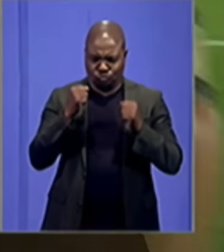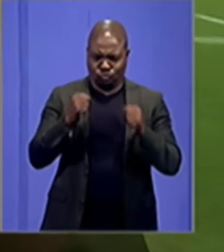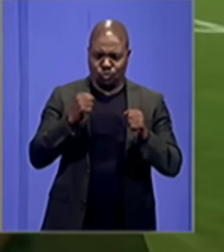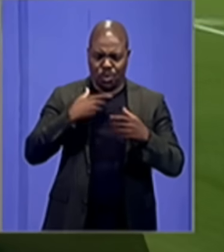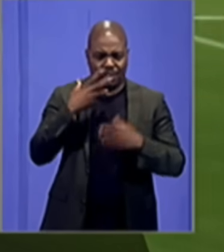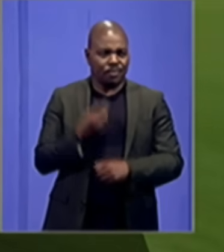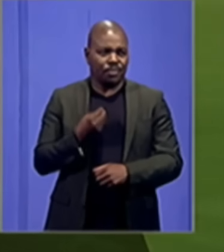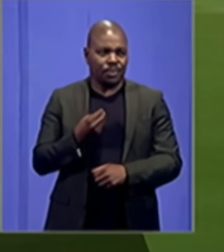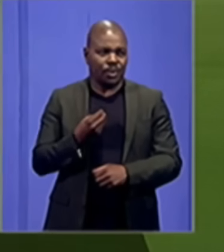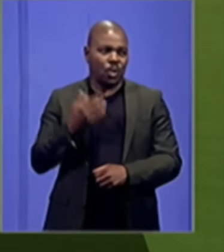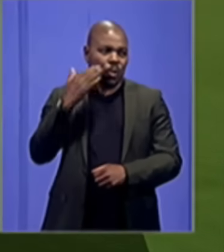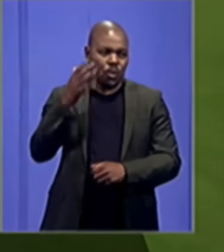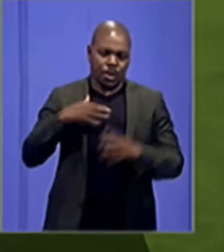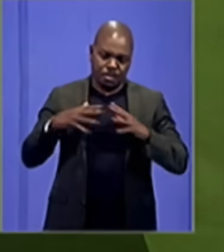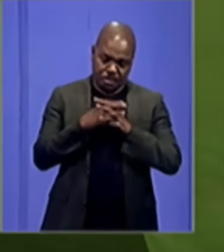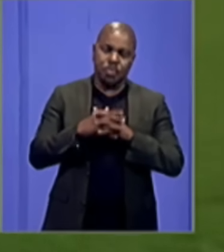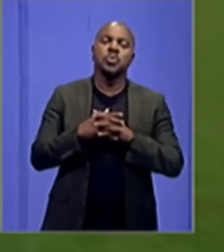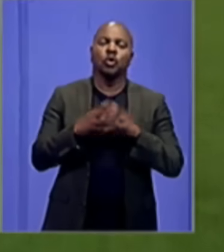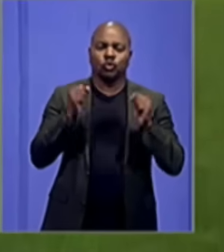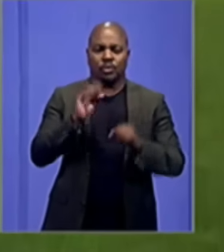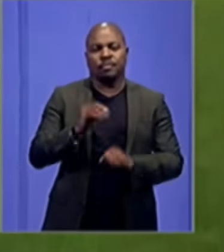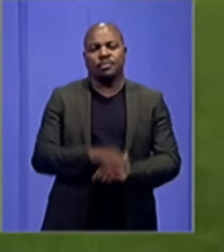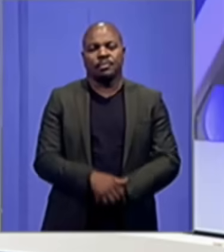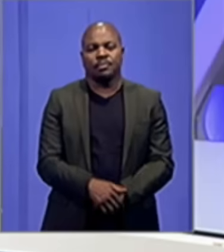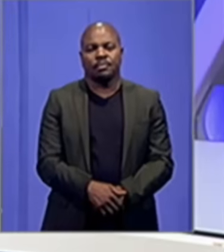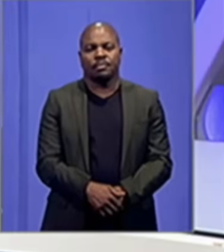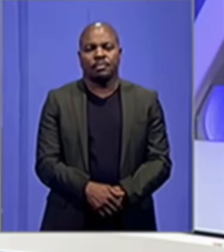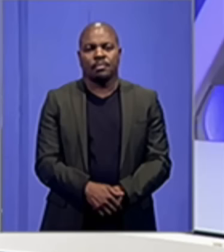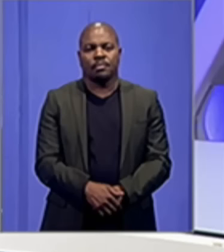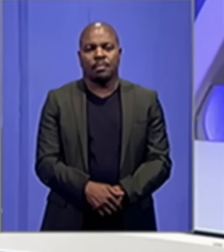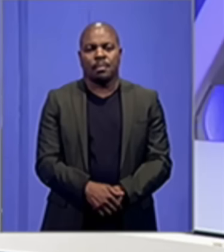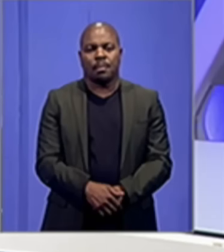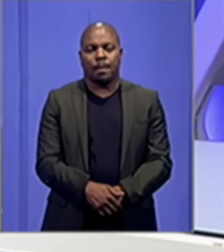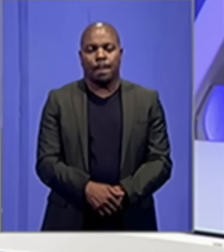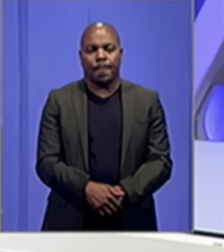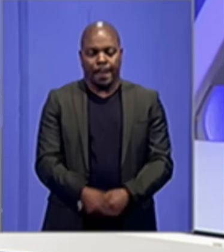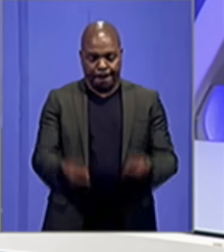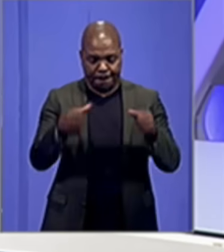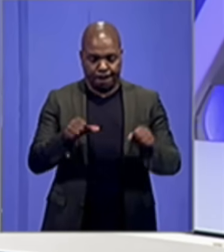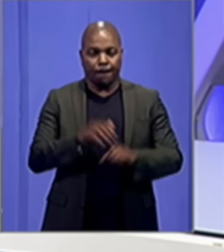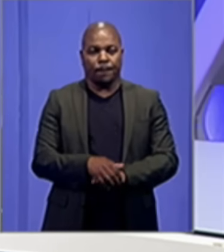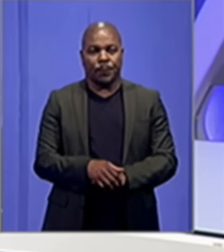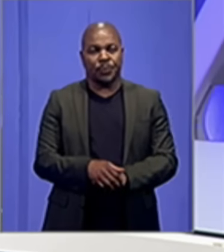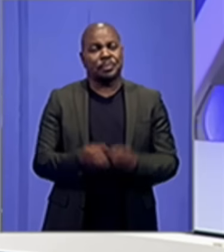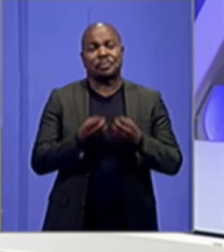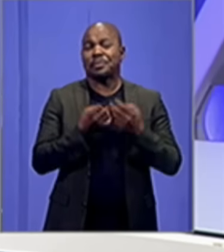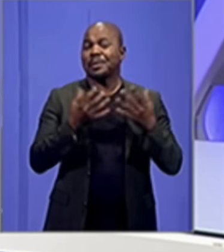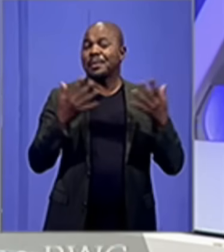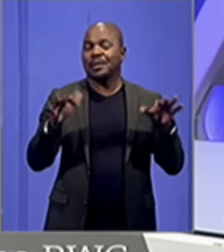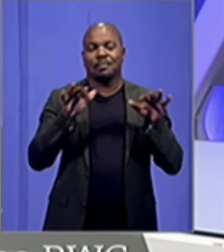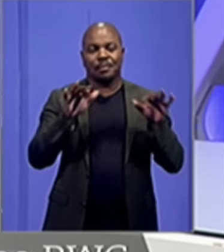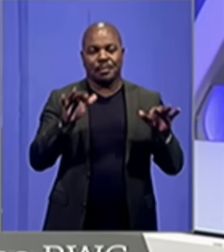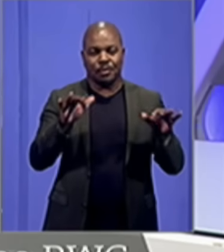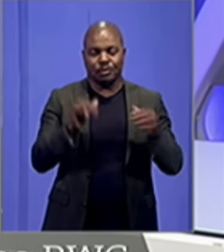possess when we stand together. ka le hlakong le leng re fumana go di kitikete tsa batsetse ba